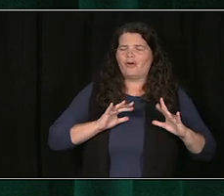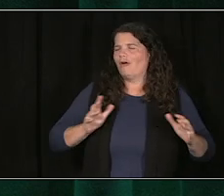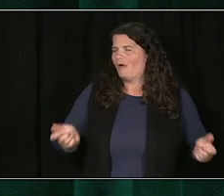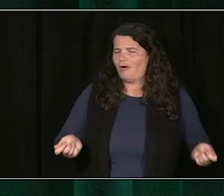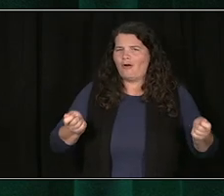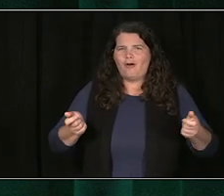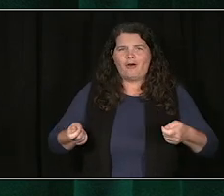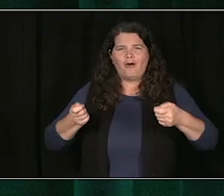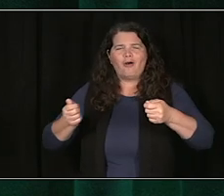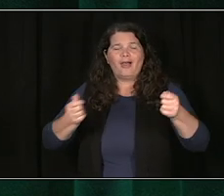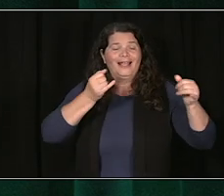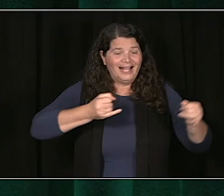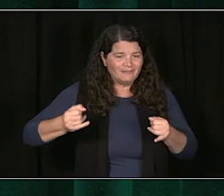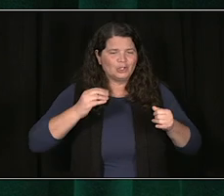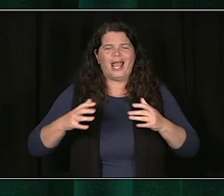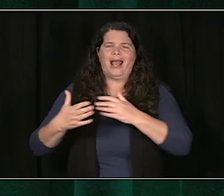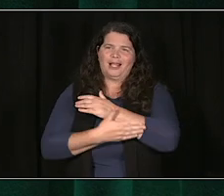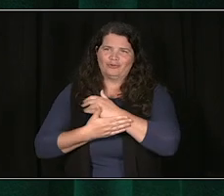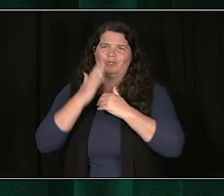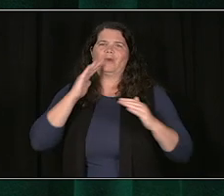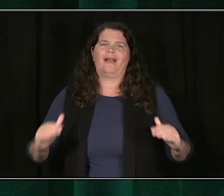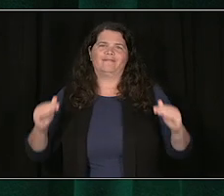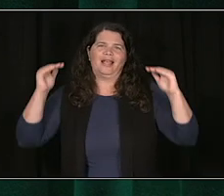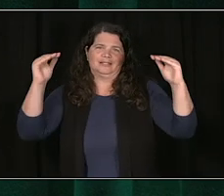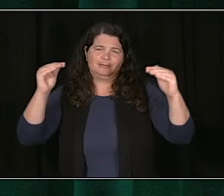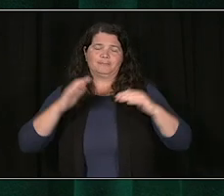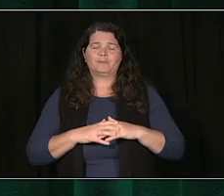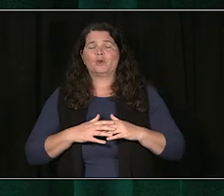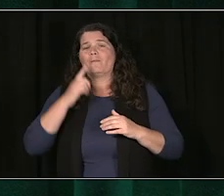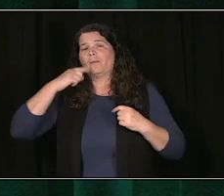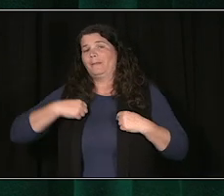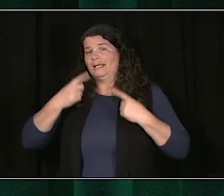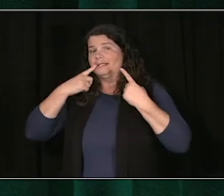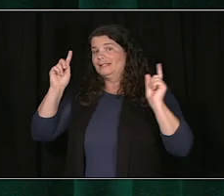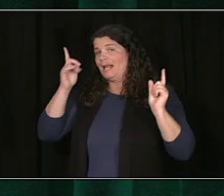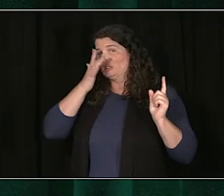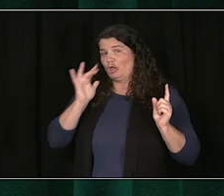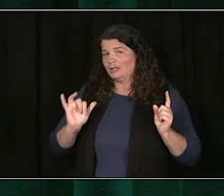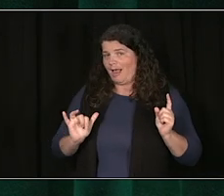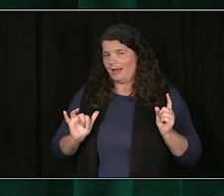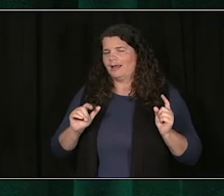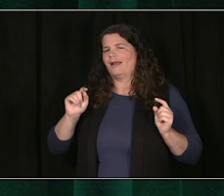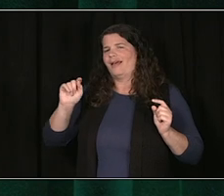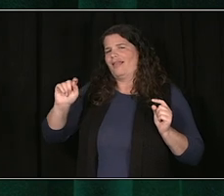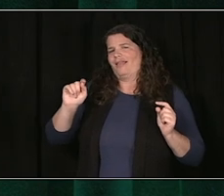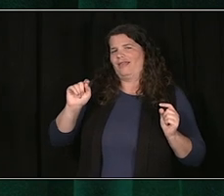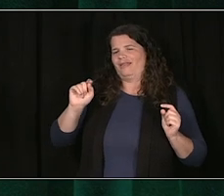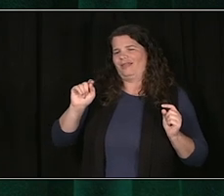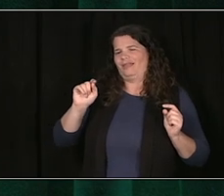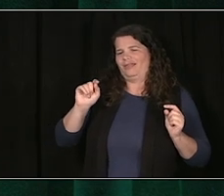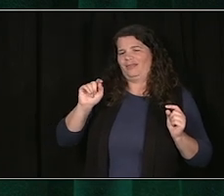individually will advance. So I think what success looks like is those communities not letting their